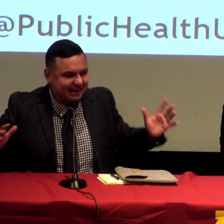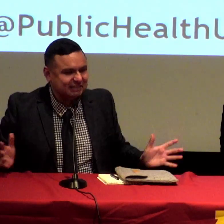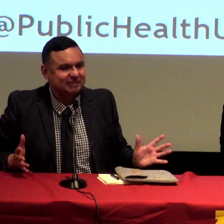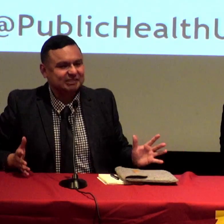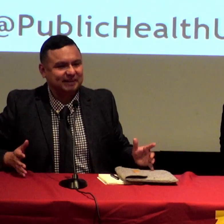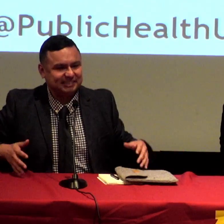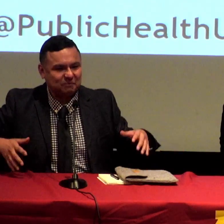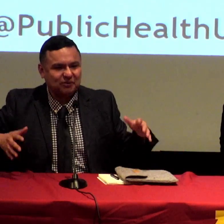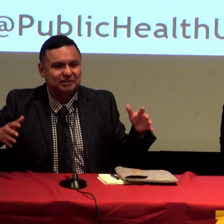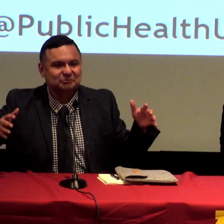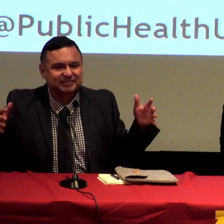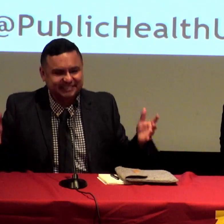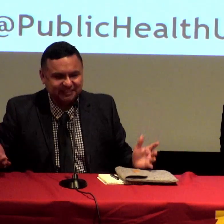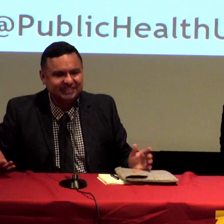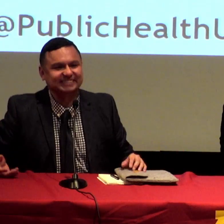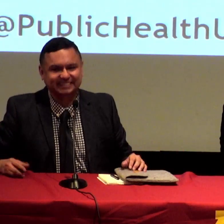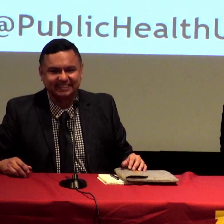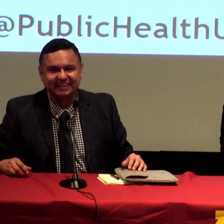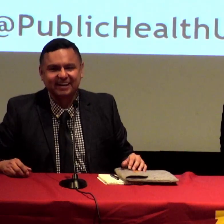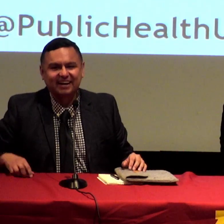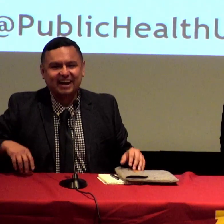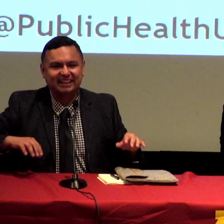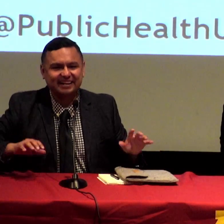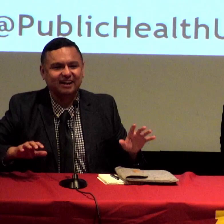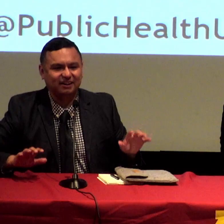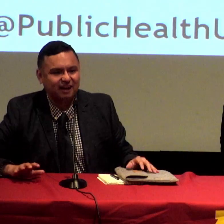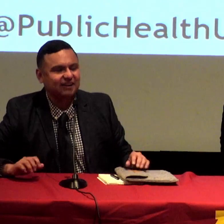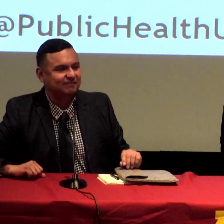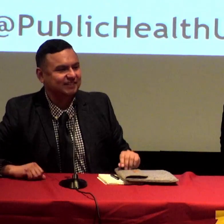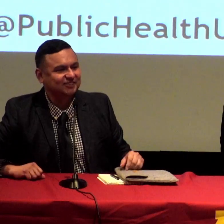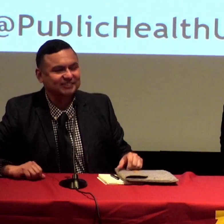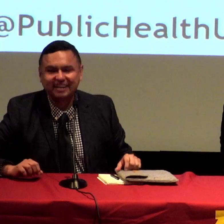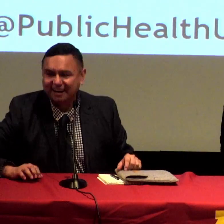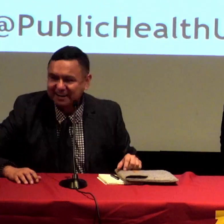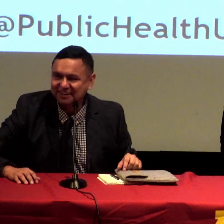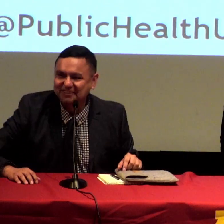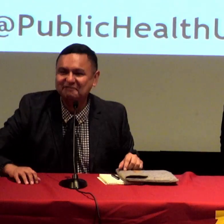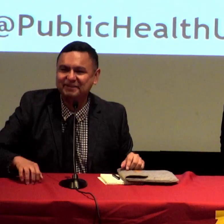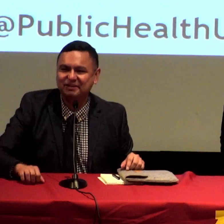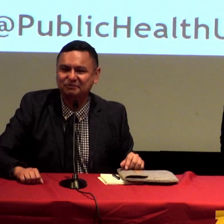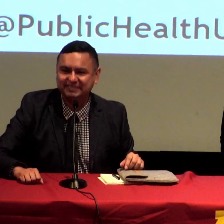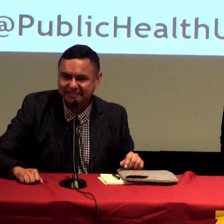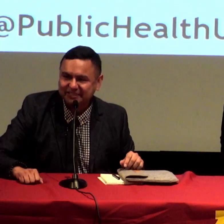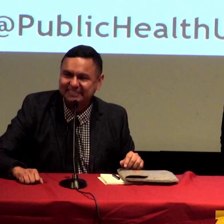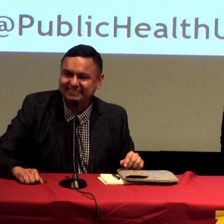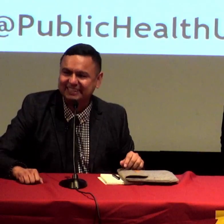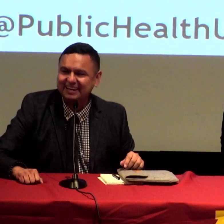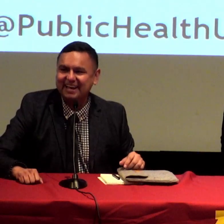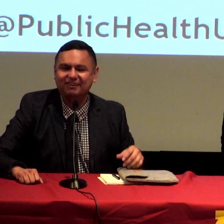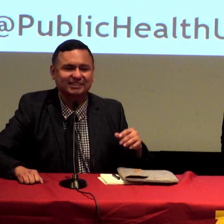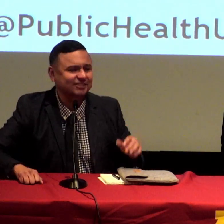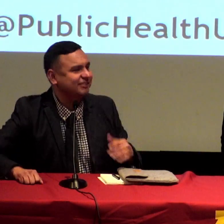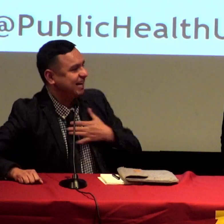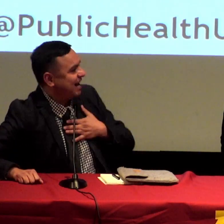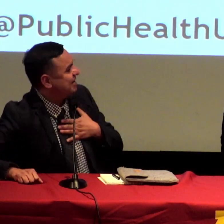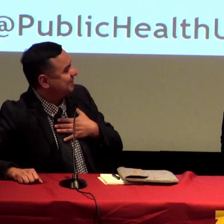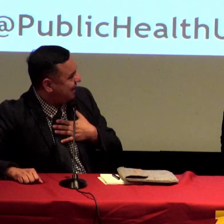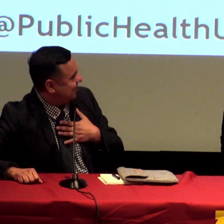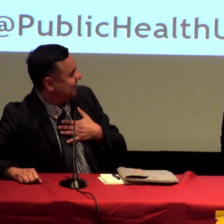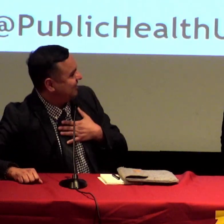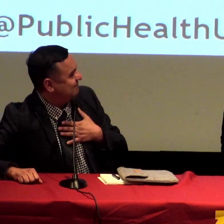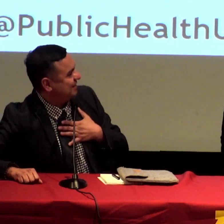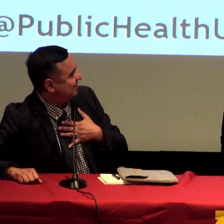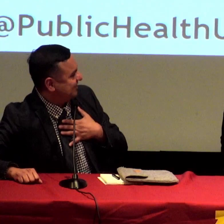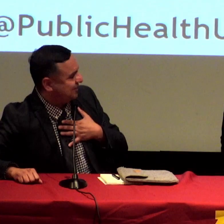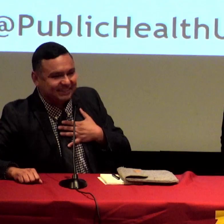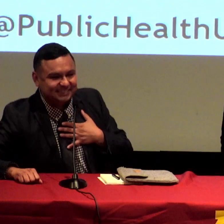in the academic space, and that word is resiliency. I think a lot of us are tired of being resilient and are exhausted. I am